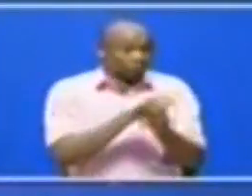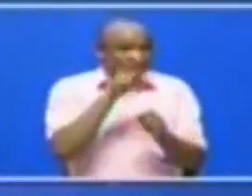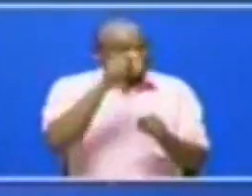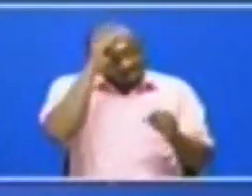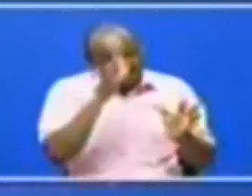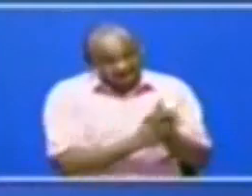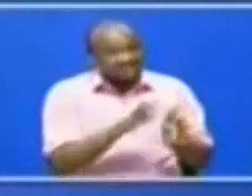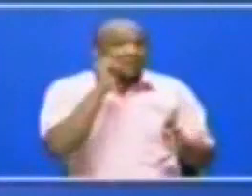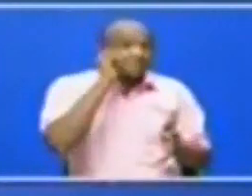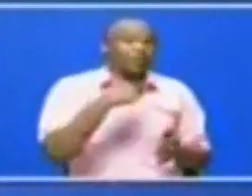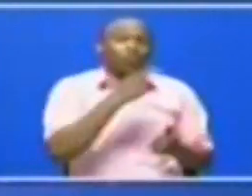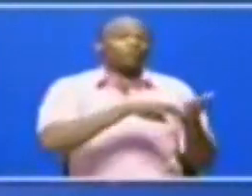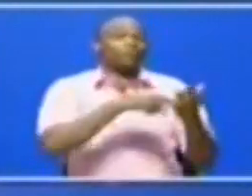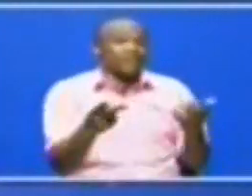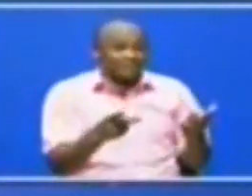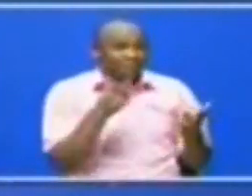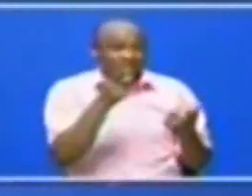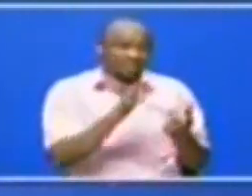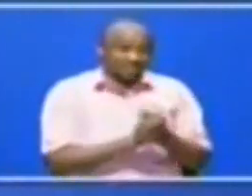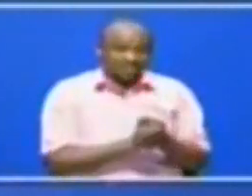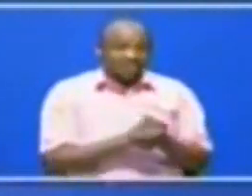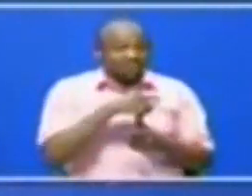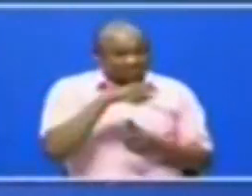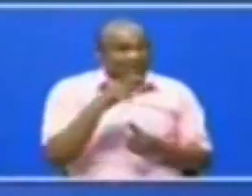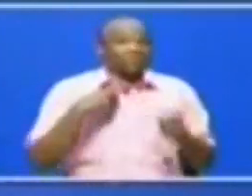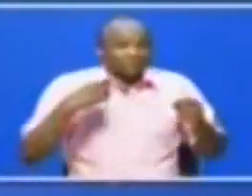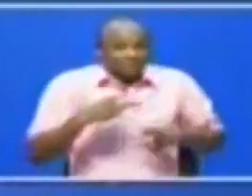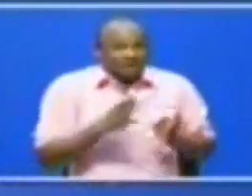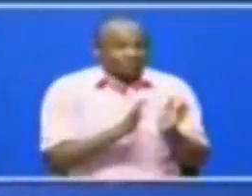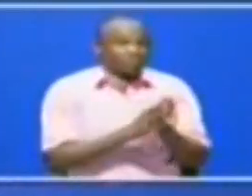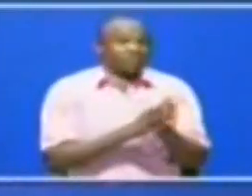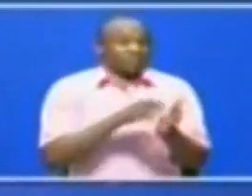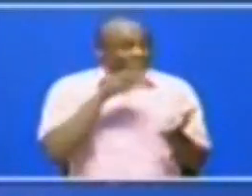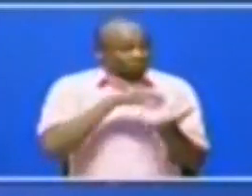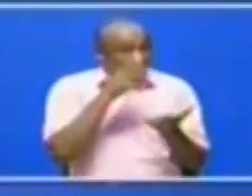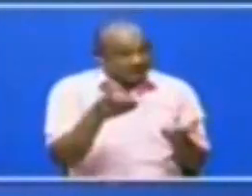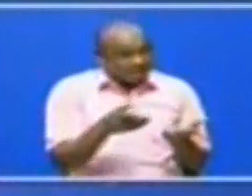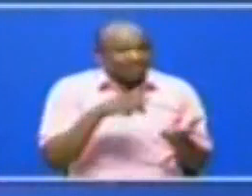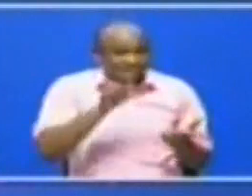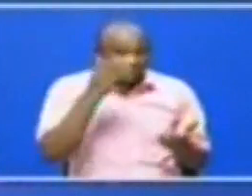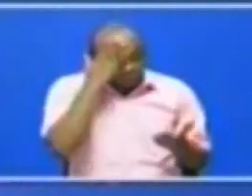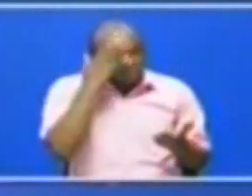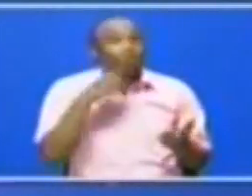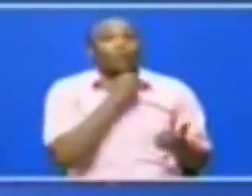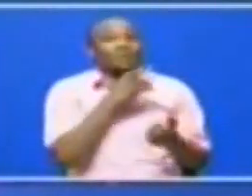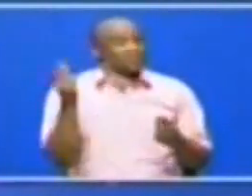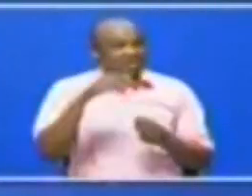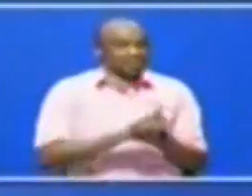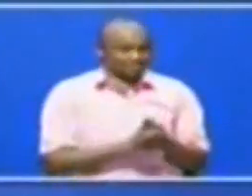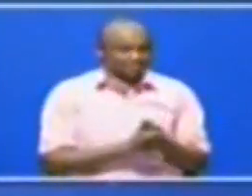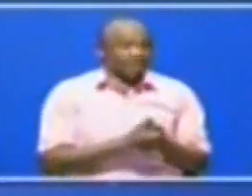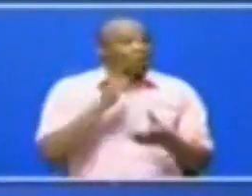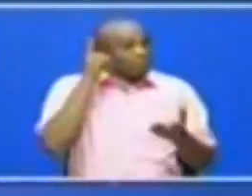governors, MPs, and people who run from those offices are actually scared for the positions because of the litigations that are coming. What will